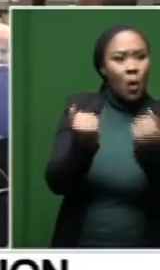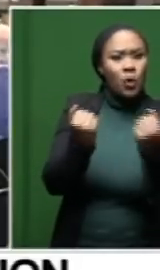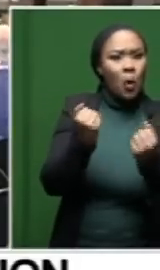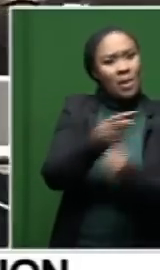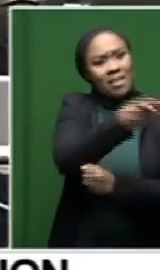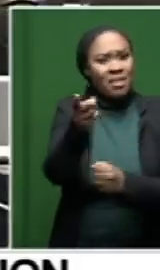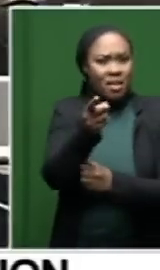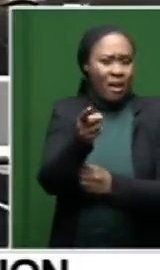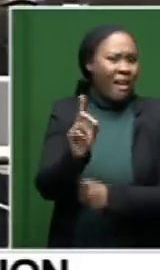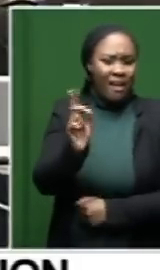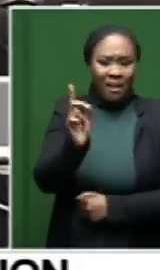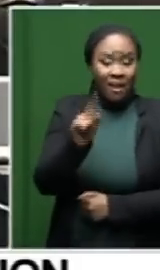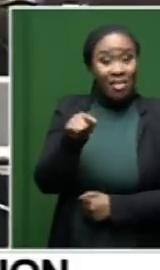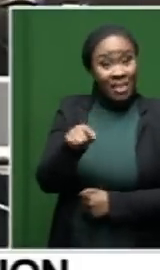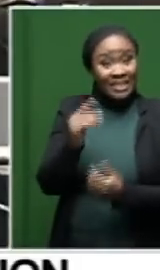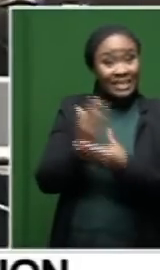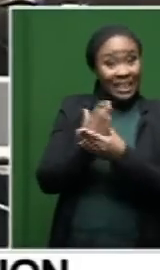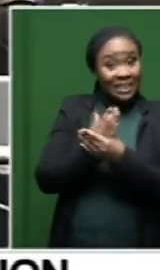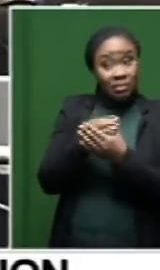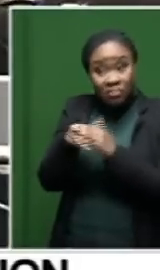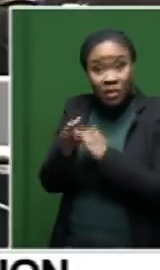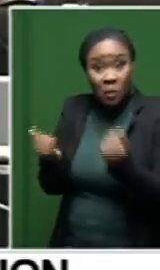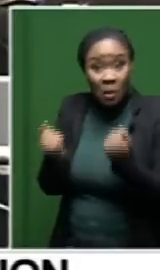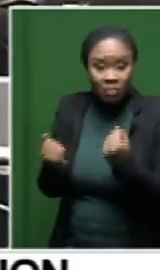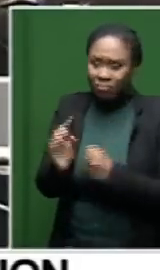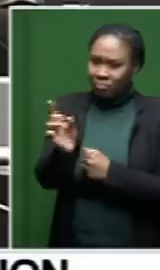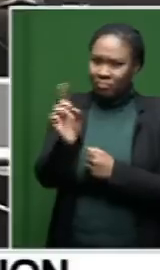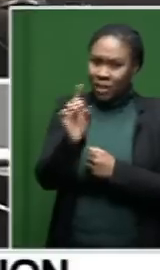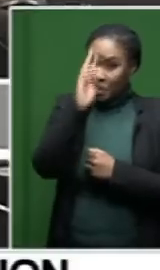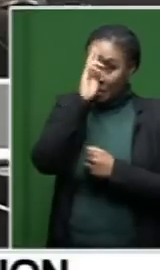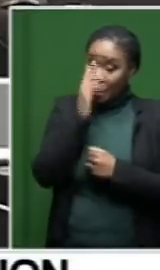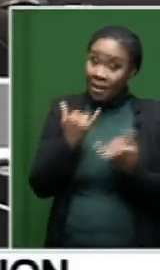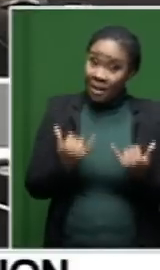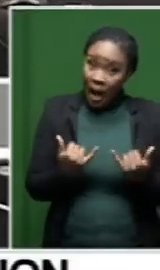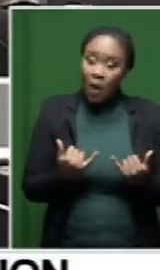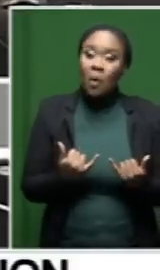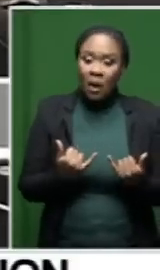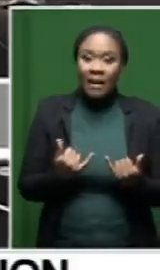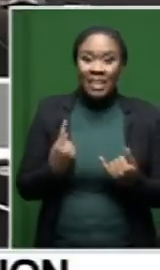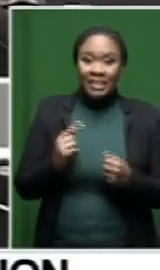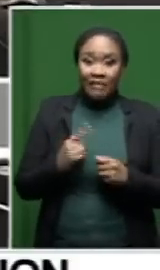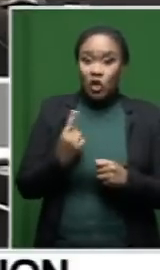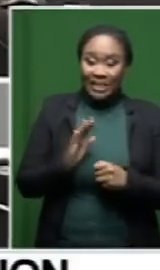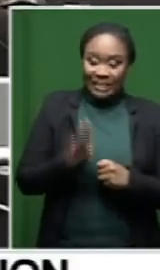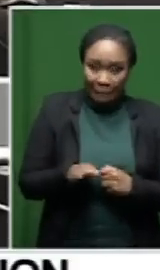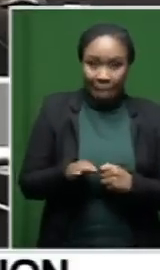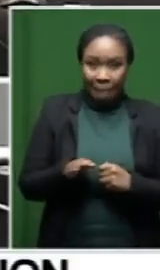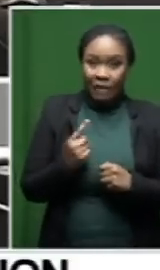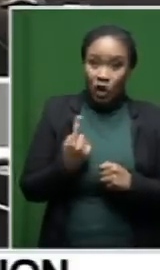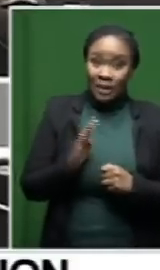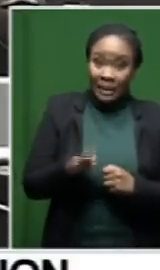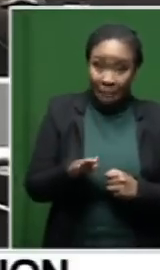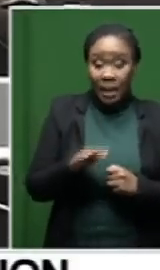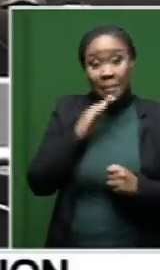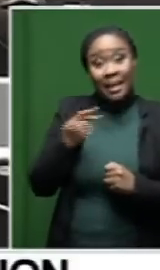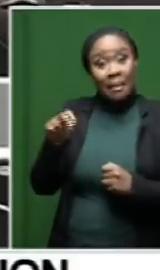are prosecution ready. These are cases that are at the beginning of a prosecutorial process, whereby the NPA